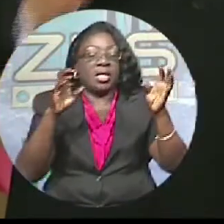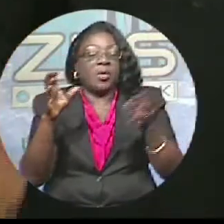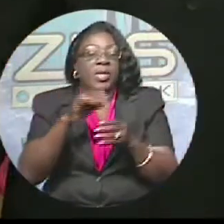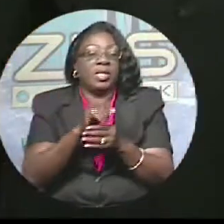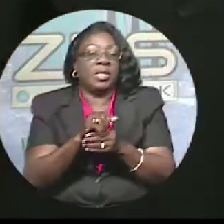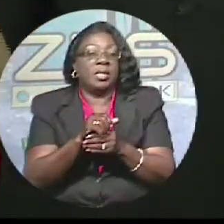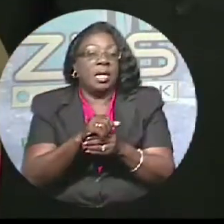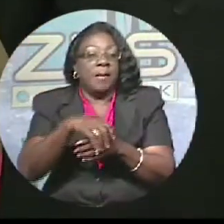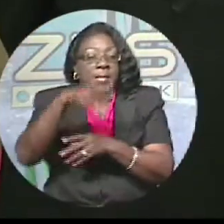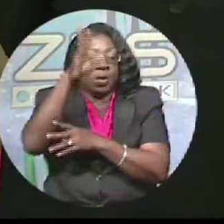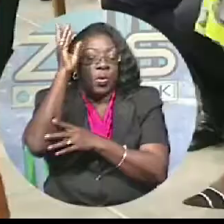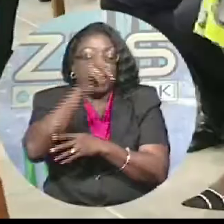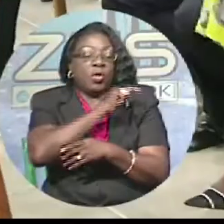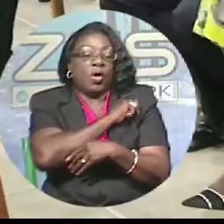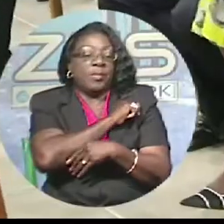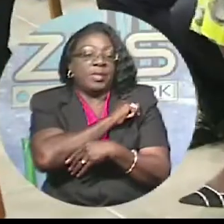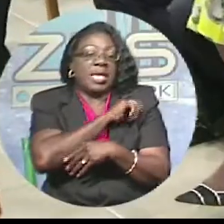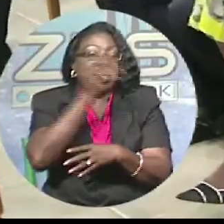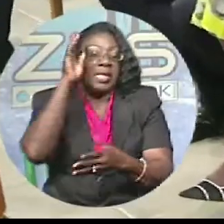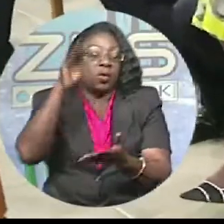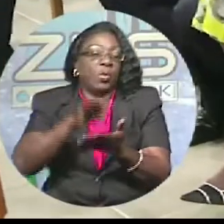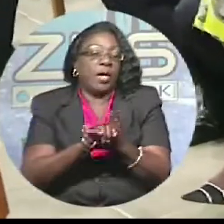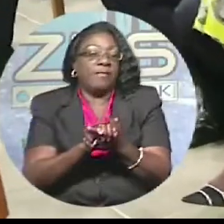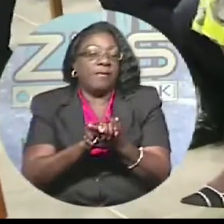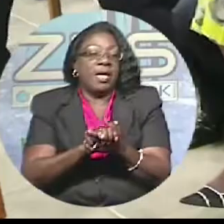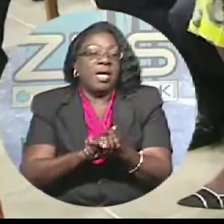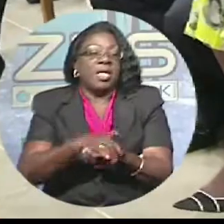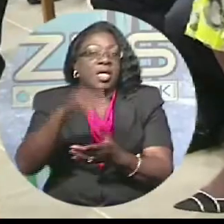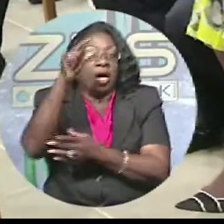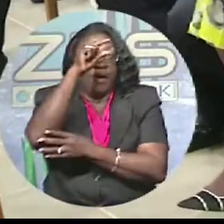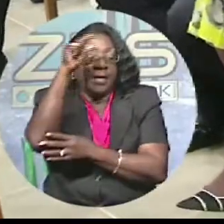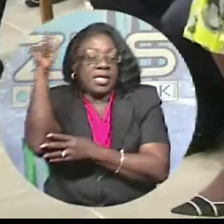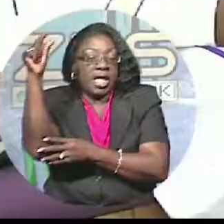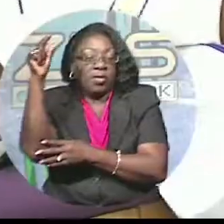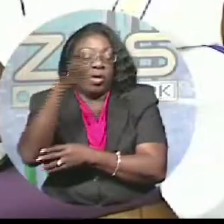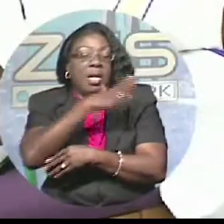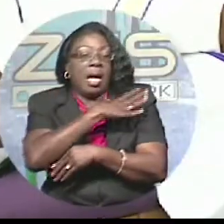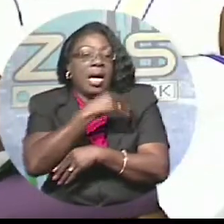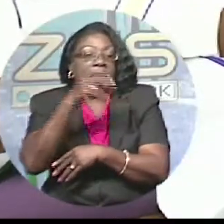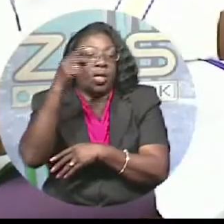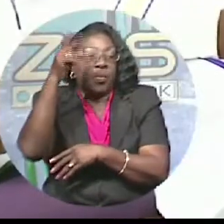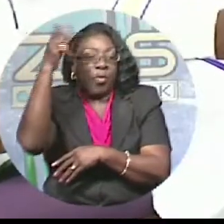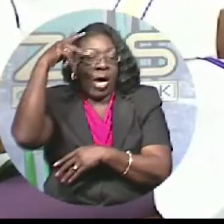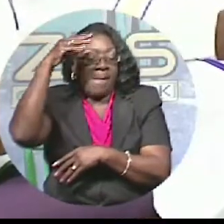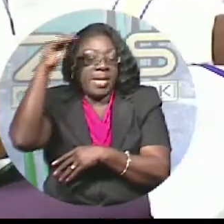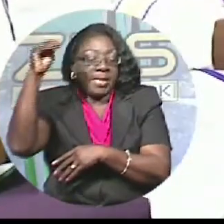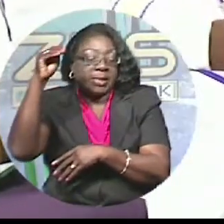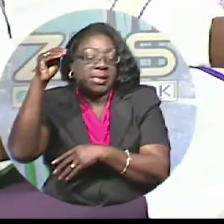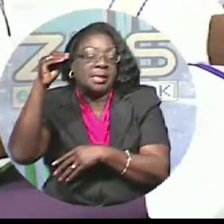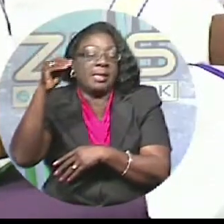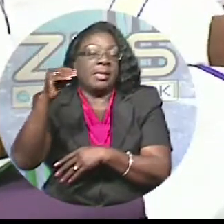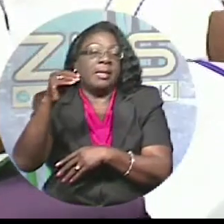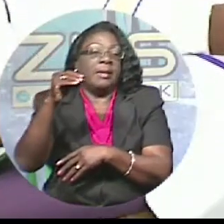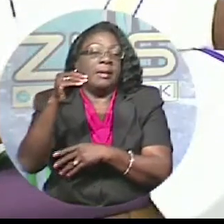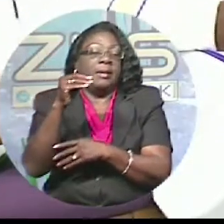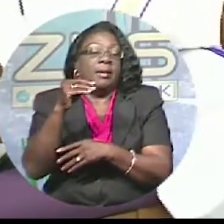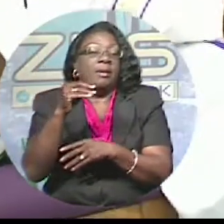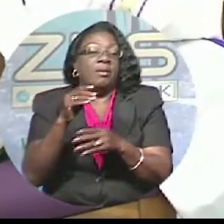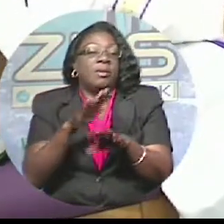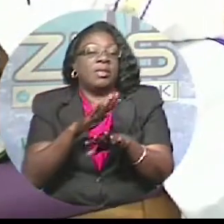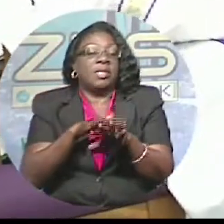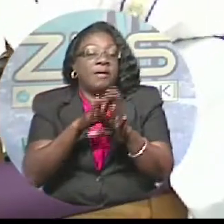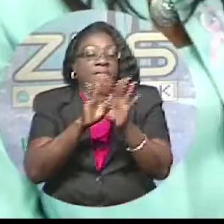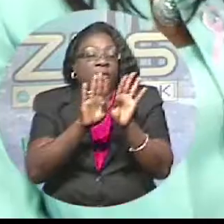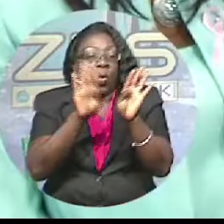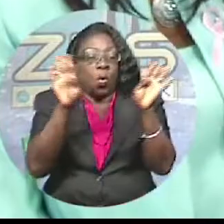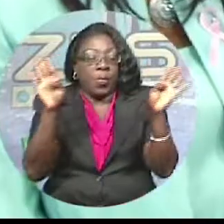Governor General and the Prime Minister, were present for the ceremony. Mr. Christie congratulated Reverend Thompson, but indicated that just as the